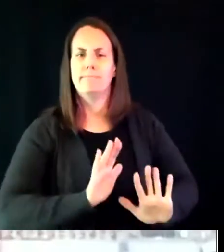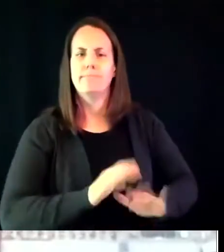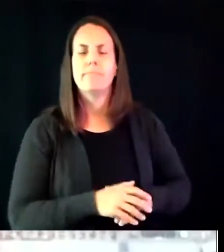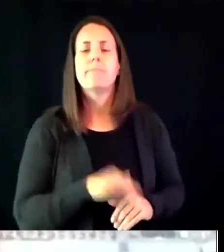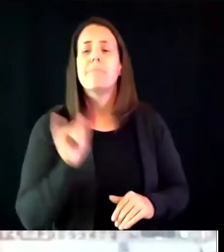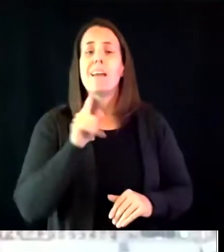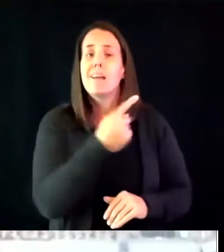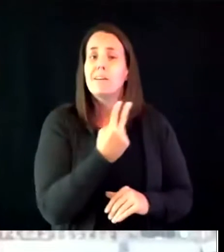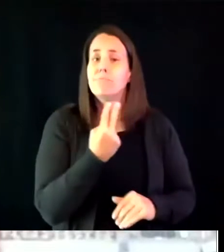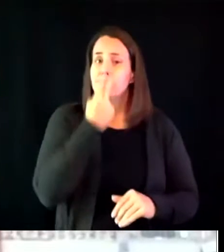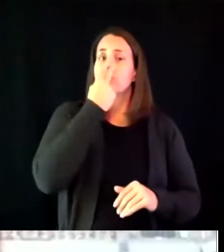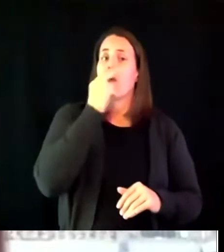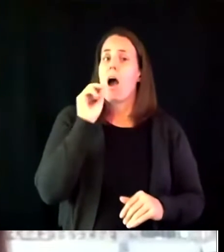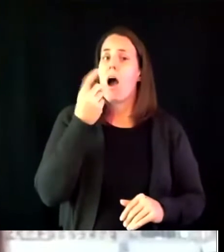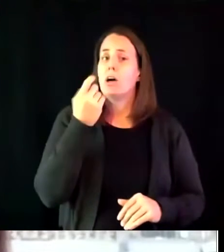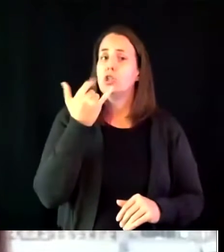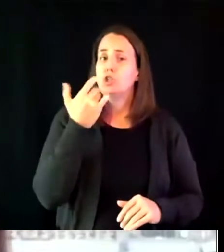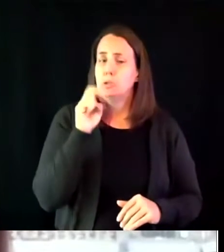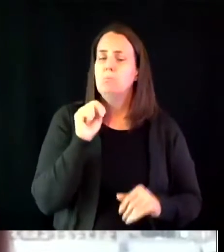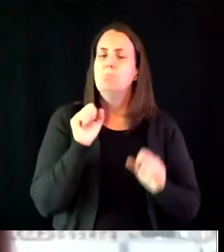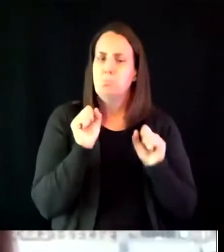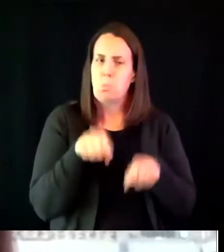home comfortably.